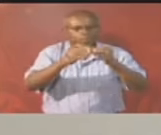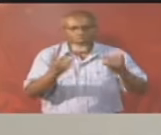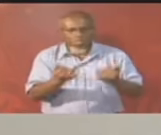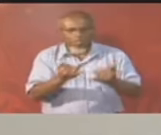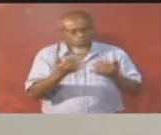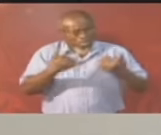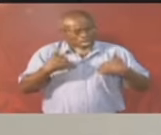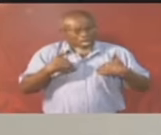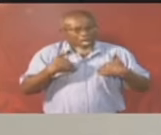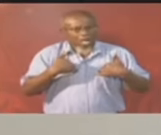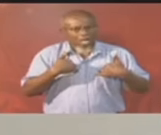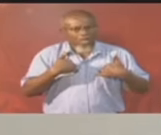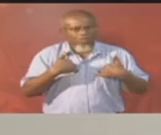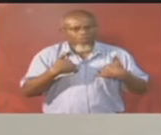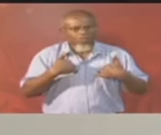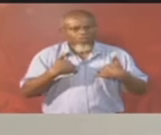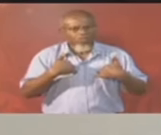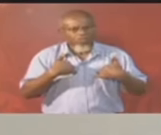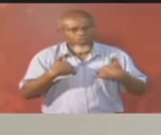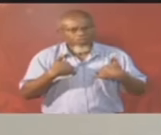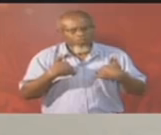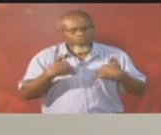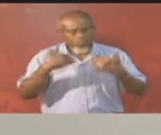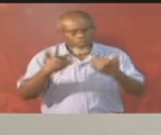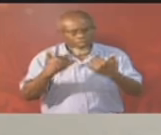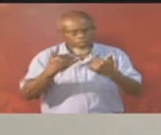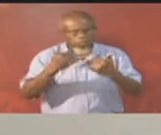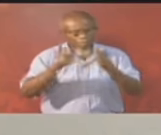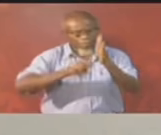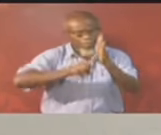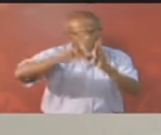a surge that is being